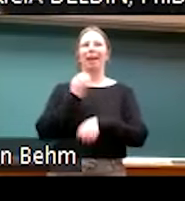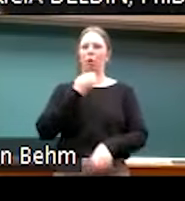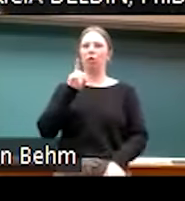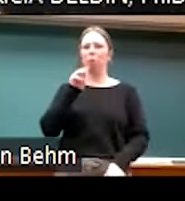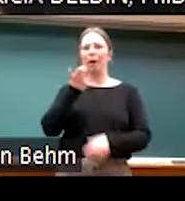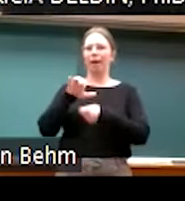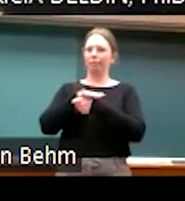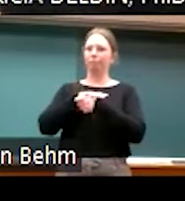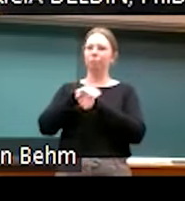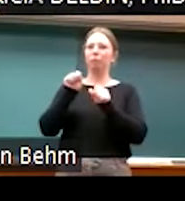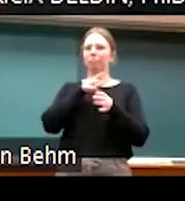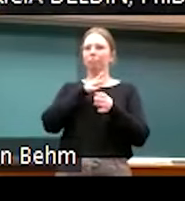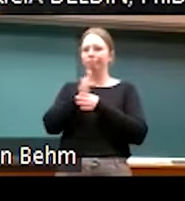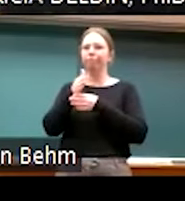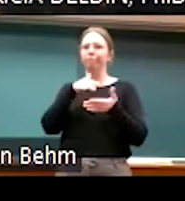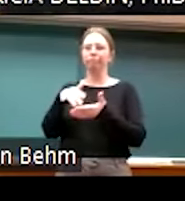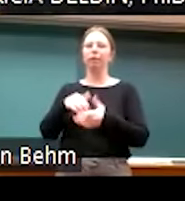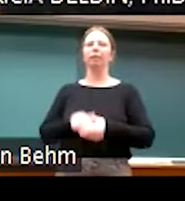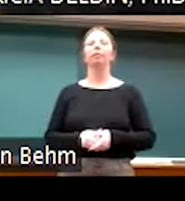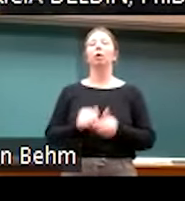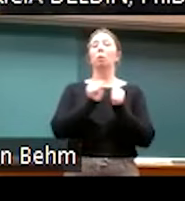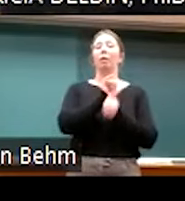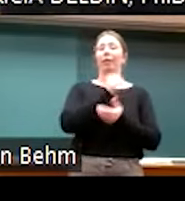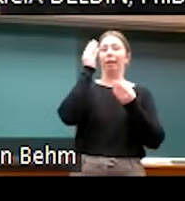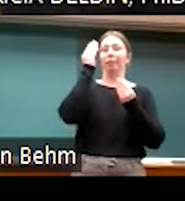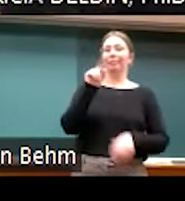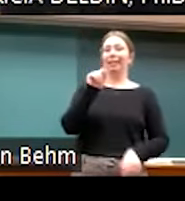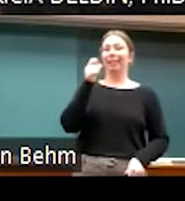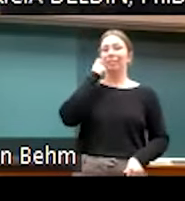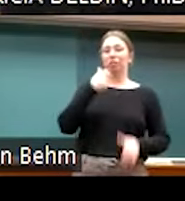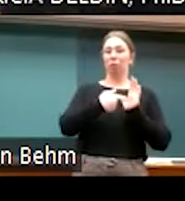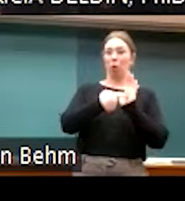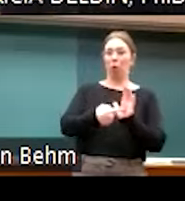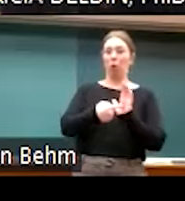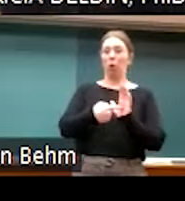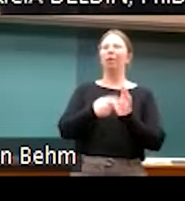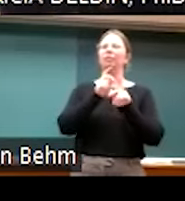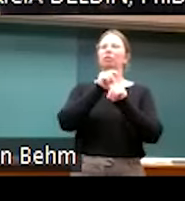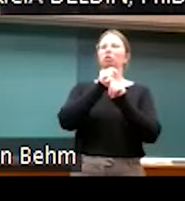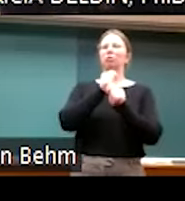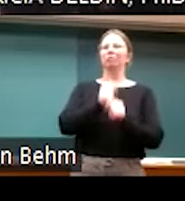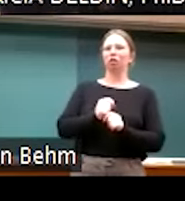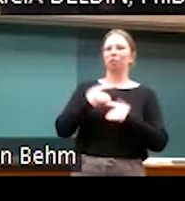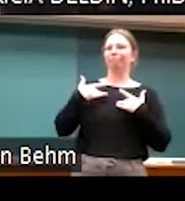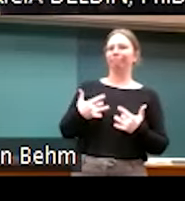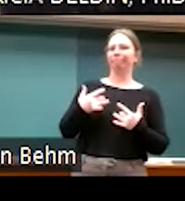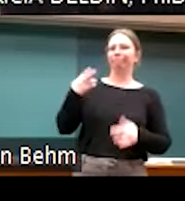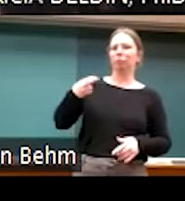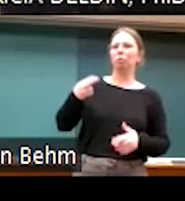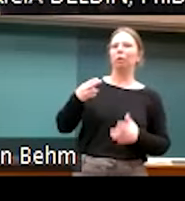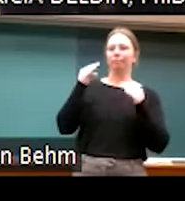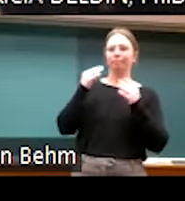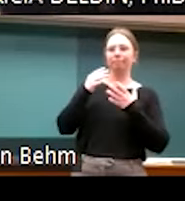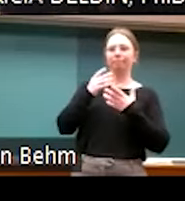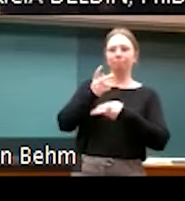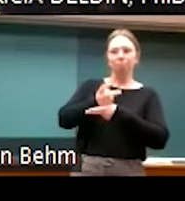And I would say, given that data that I just showed you, that traditional methods of care that we have in the United States have